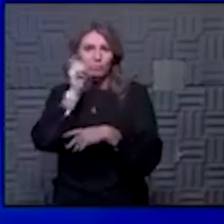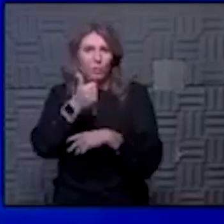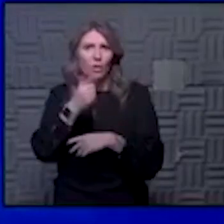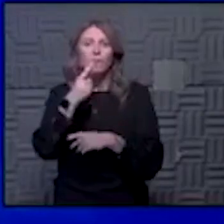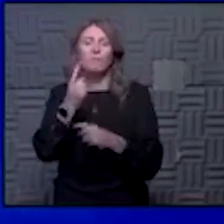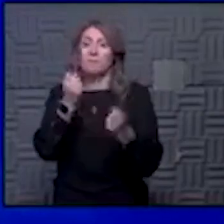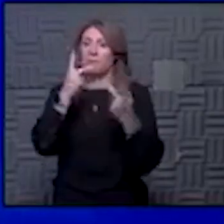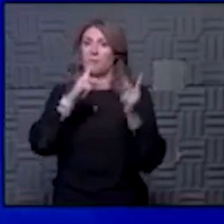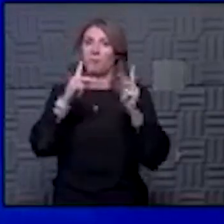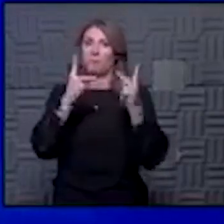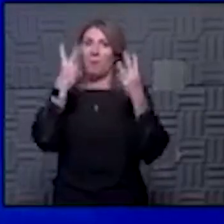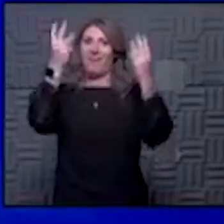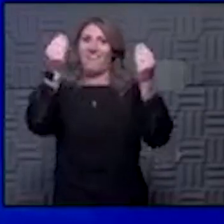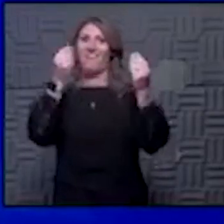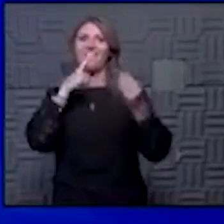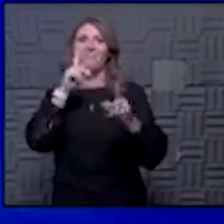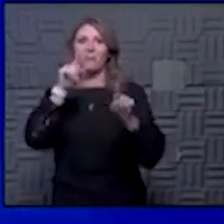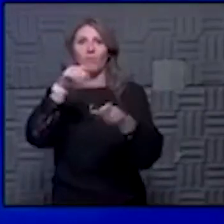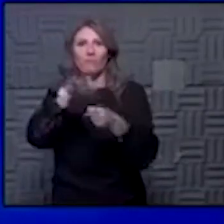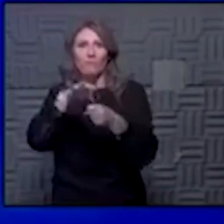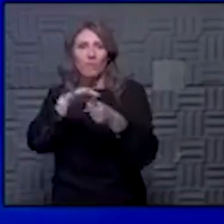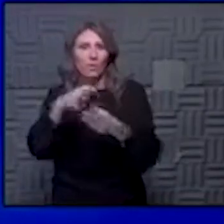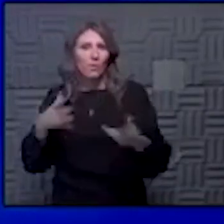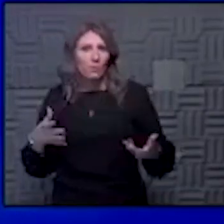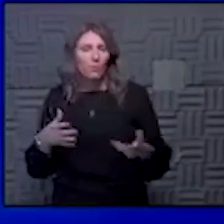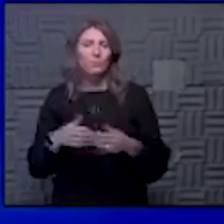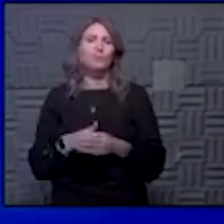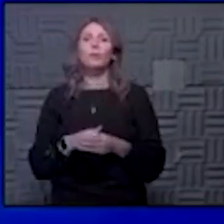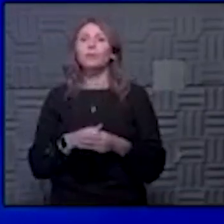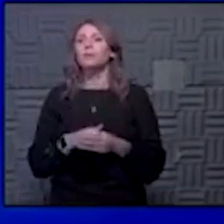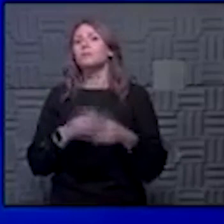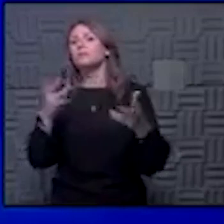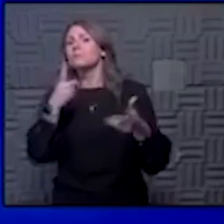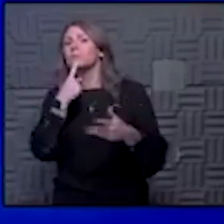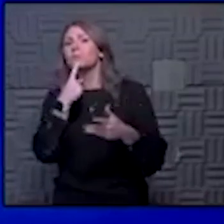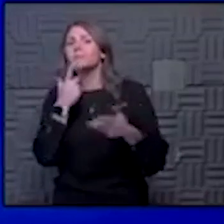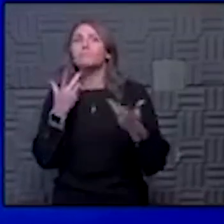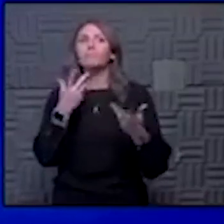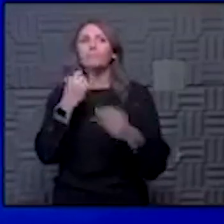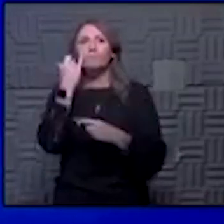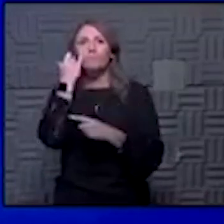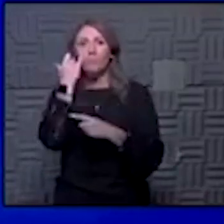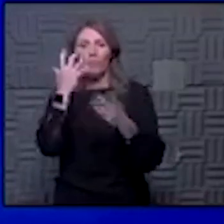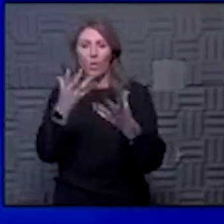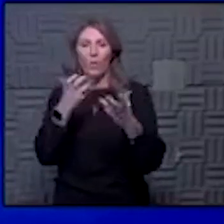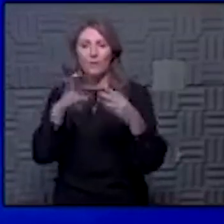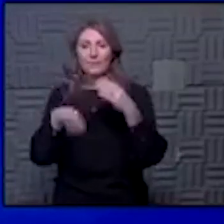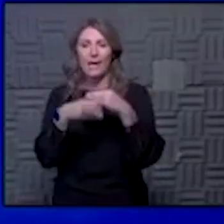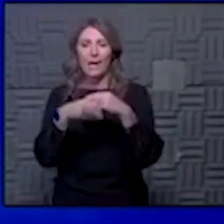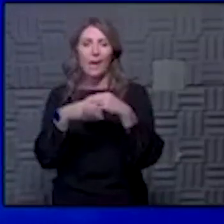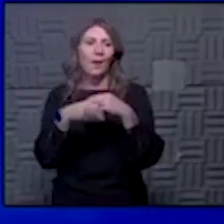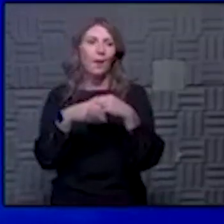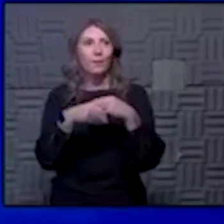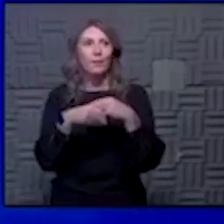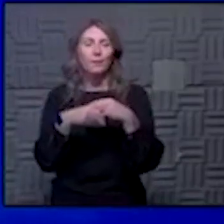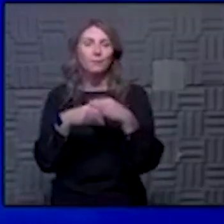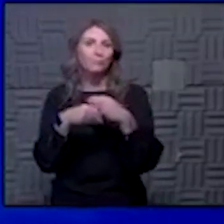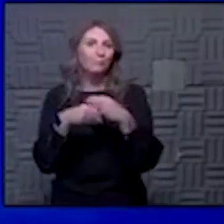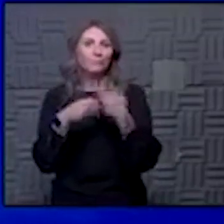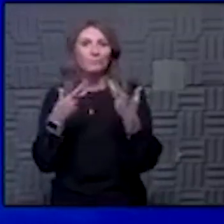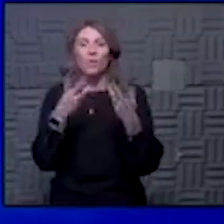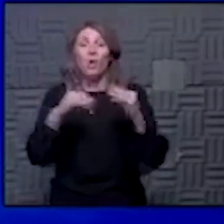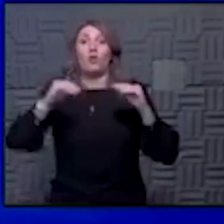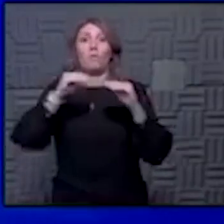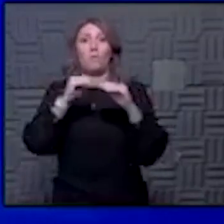vote tomorrow. What would you say to people about if they wanted to add an extra piece of protection on